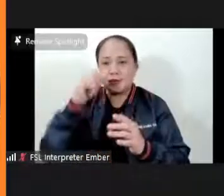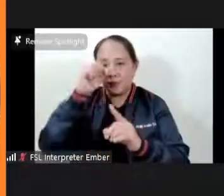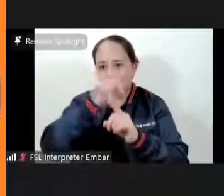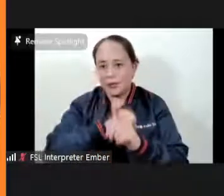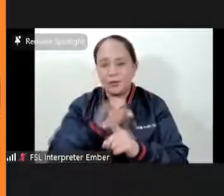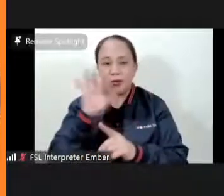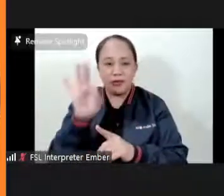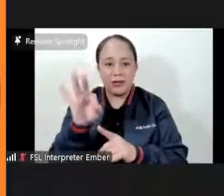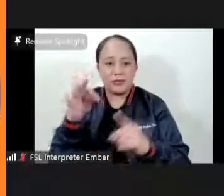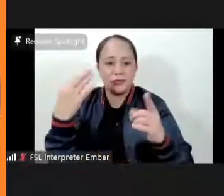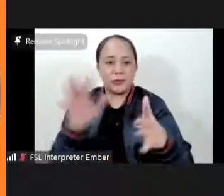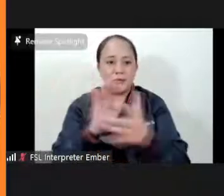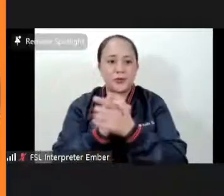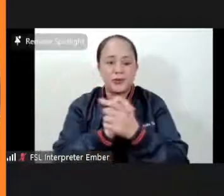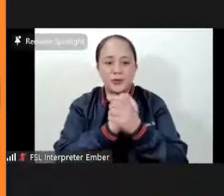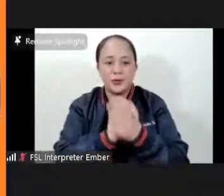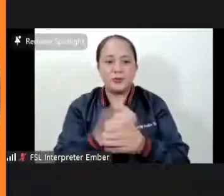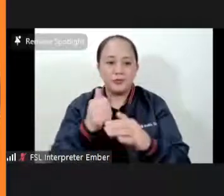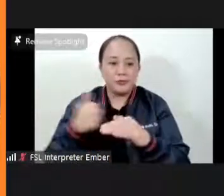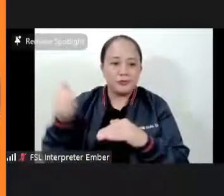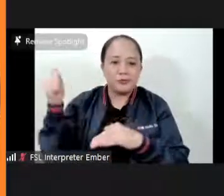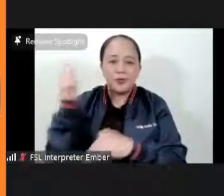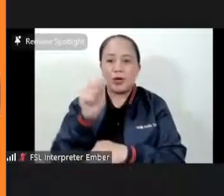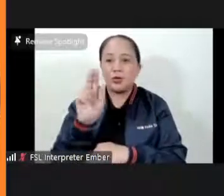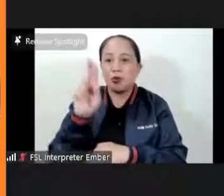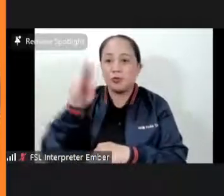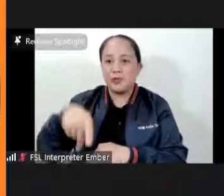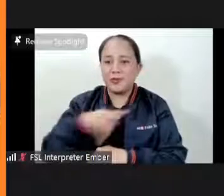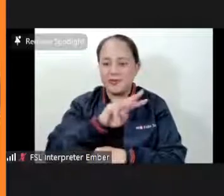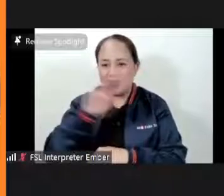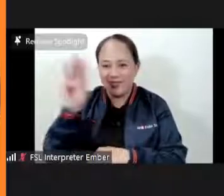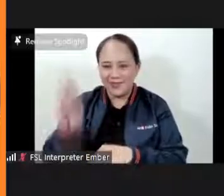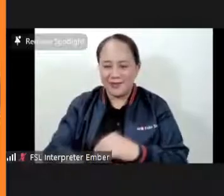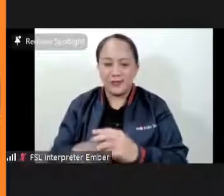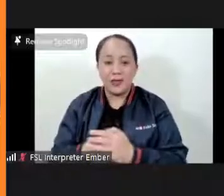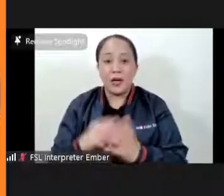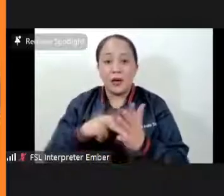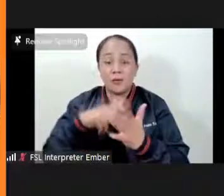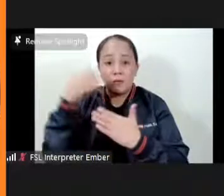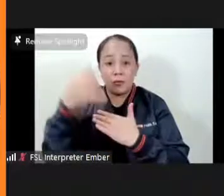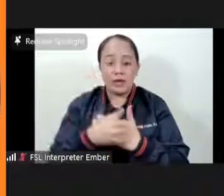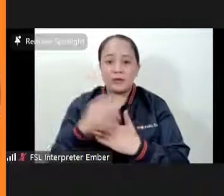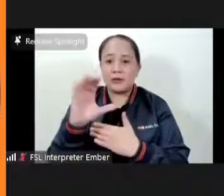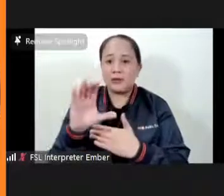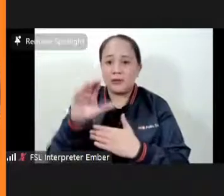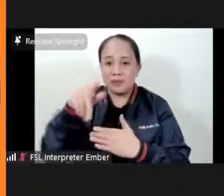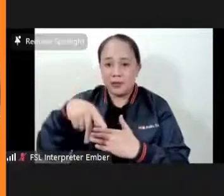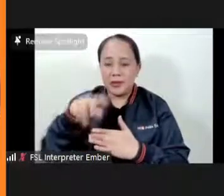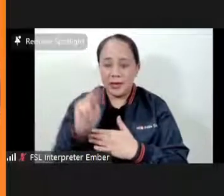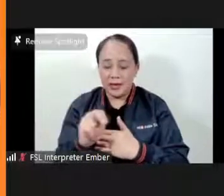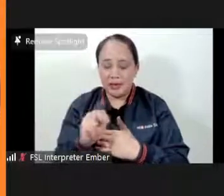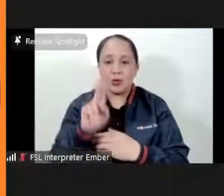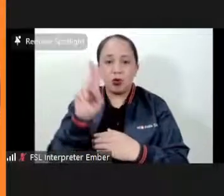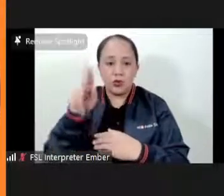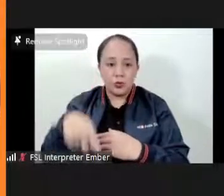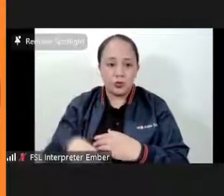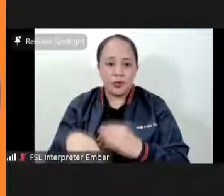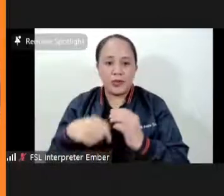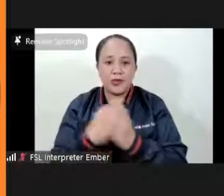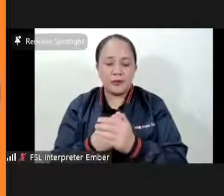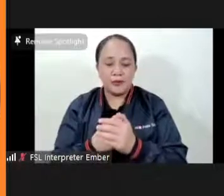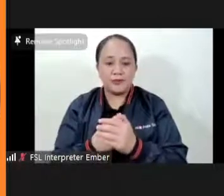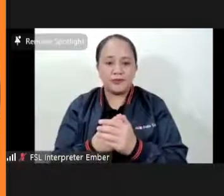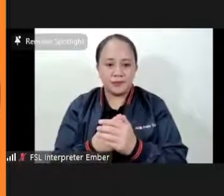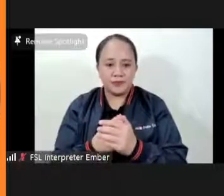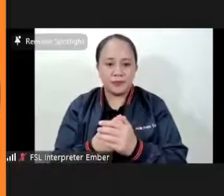even congratulated by the Chancellor of UP Manila, since this is a project of CPN and UP entity